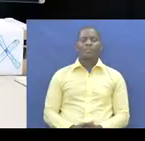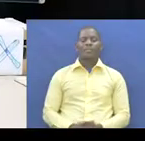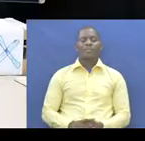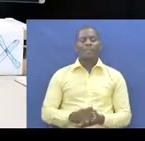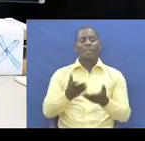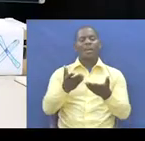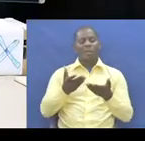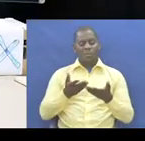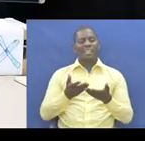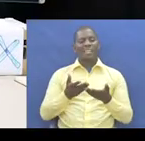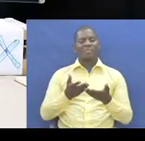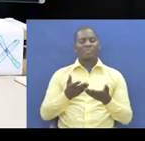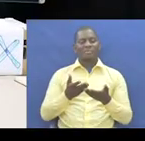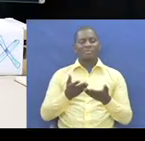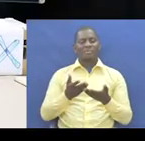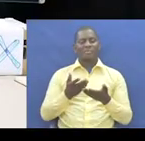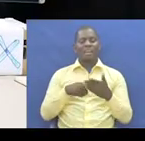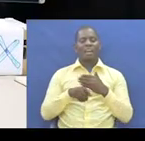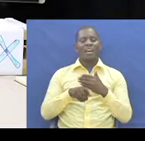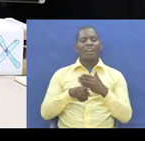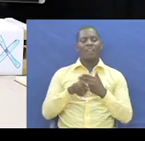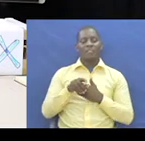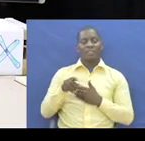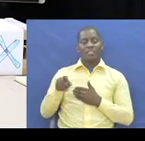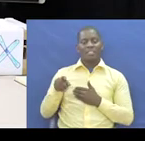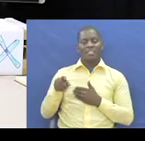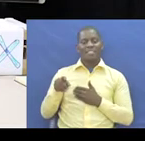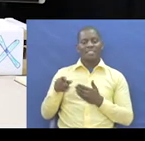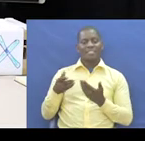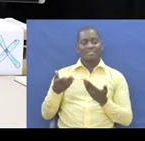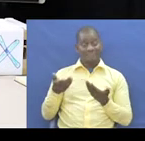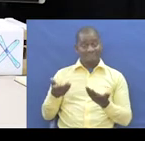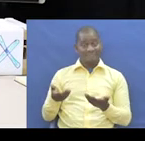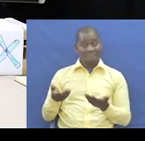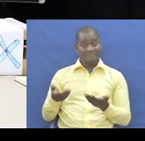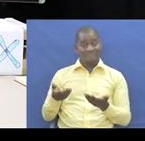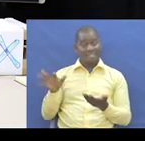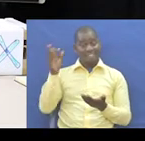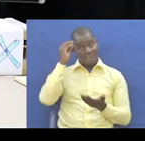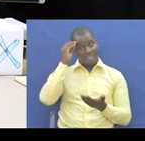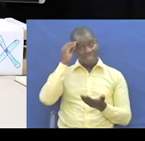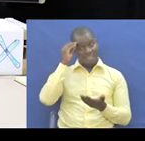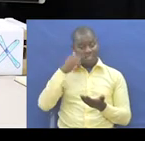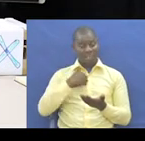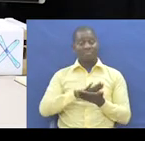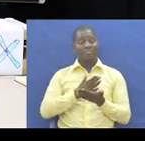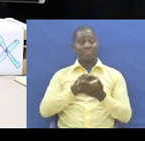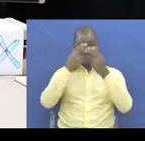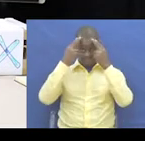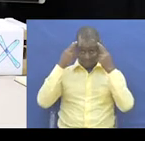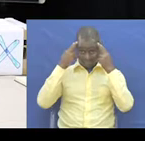Hello students, welcome in the physics period. I am teacher Jafari. I am going to teach you